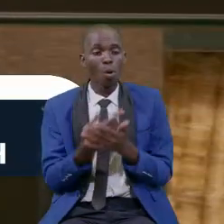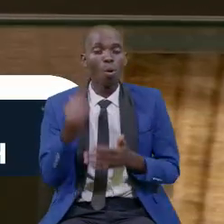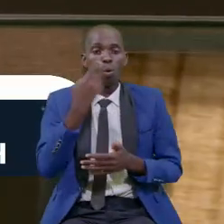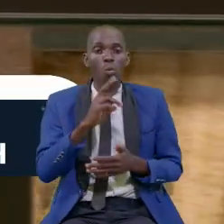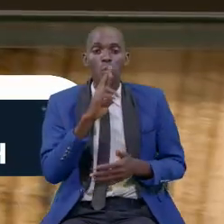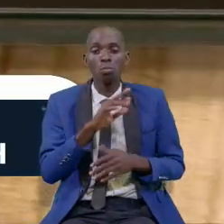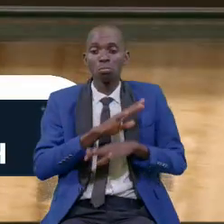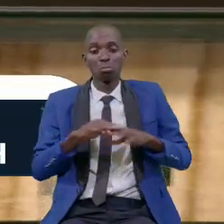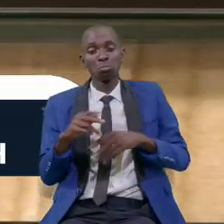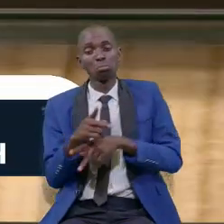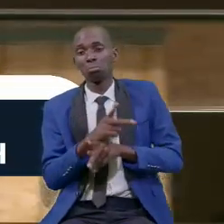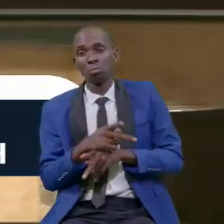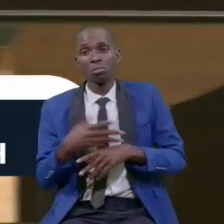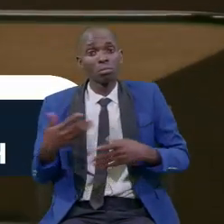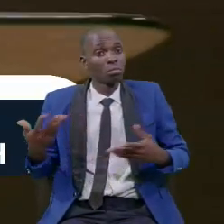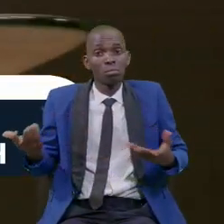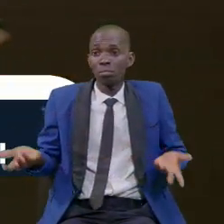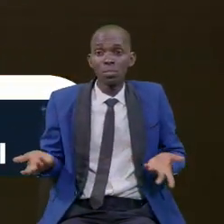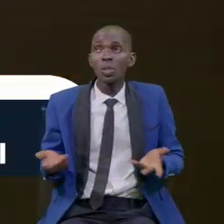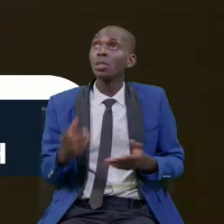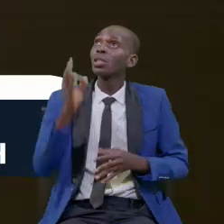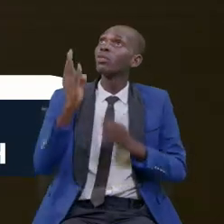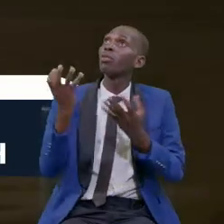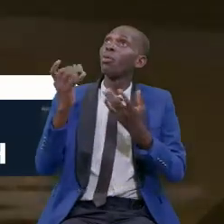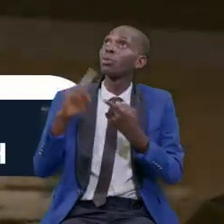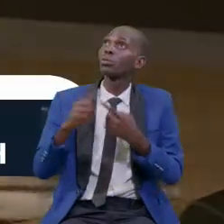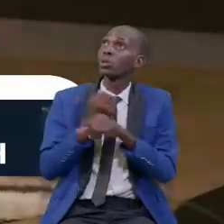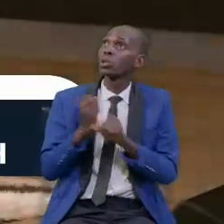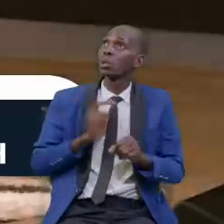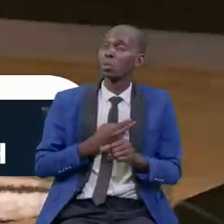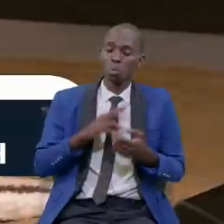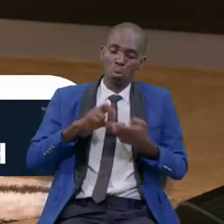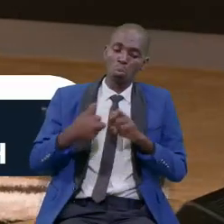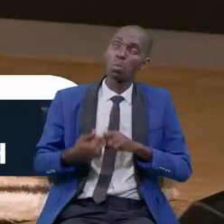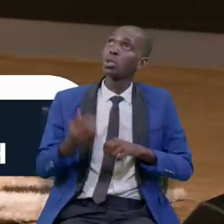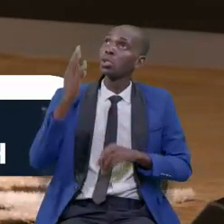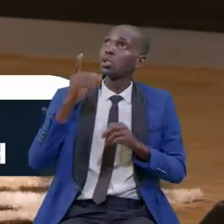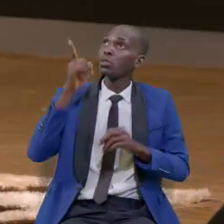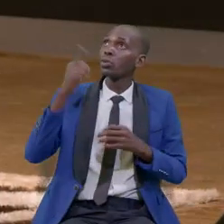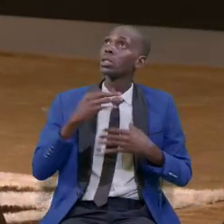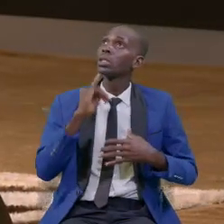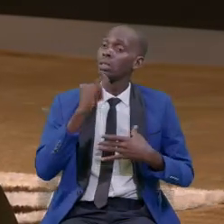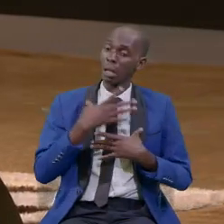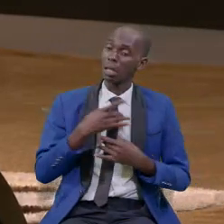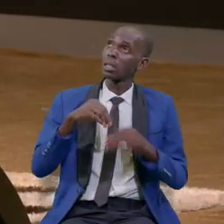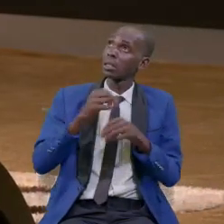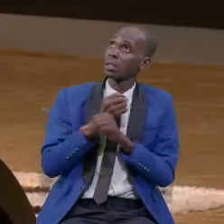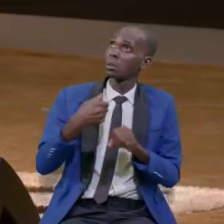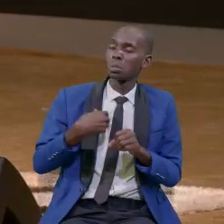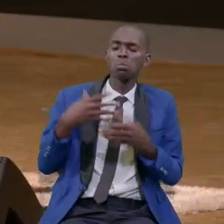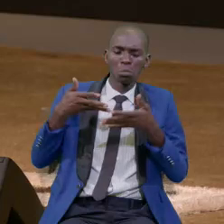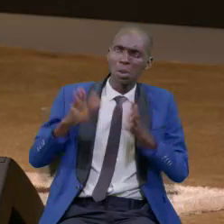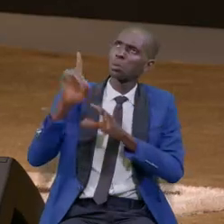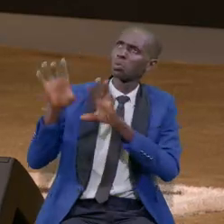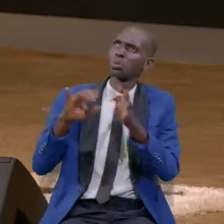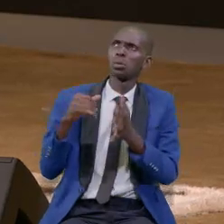say, well, those who will be saved will be saved. If God is interested in saving me, let him do it. They will not